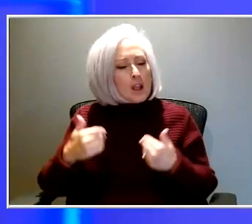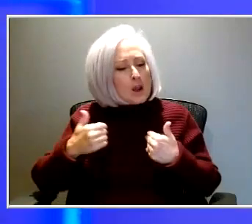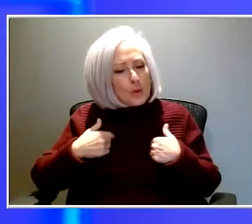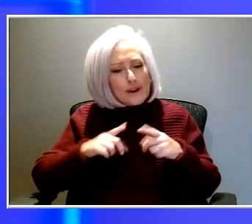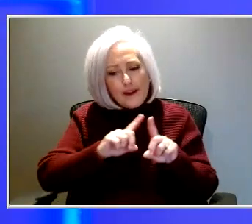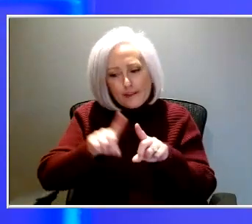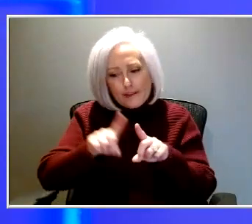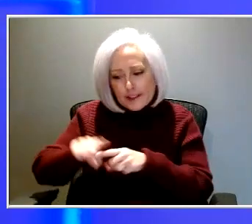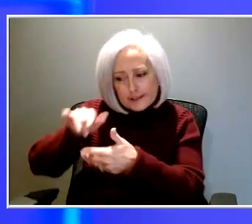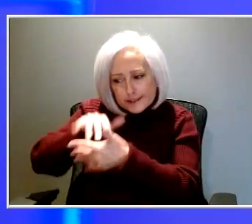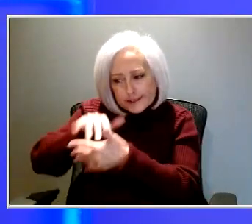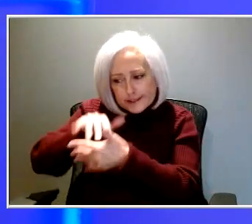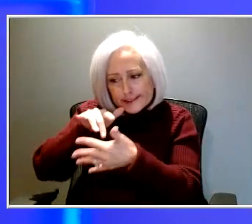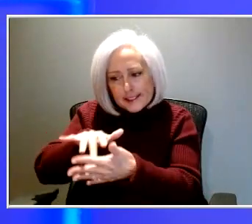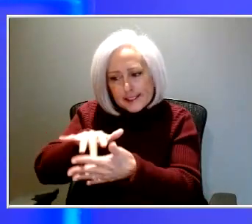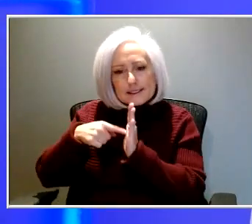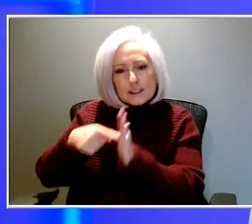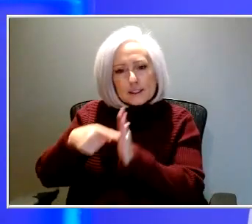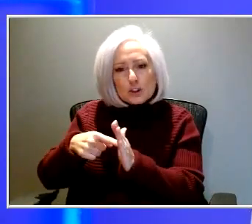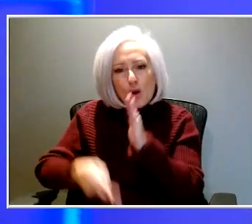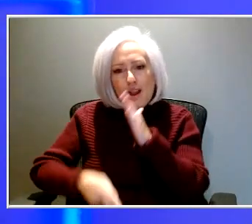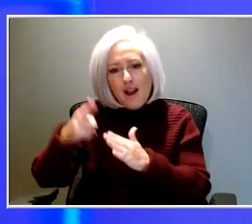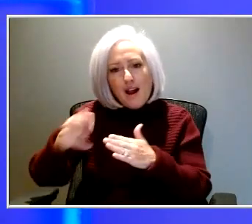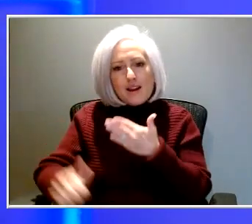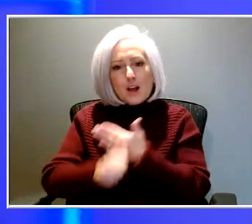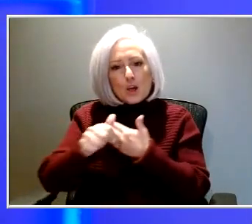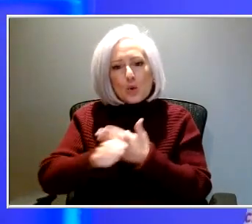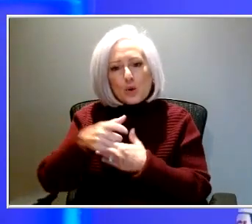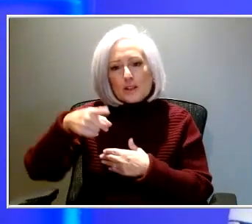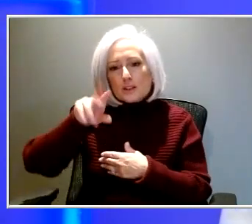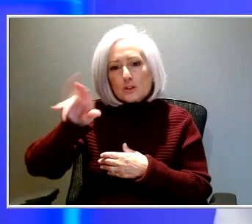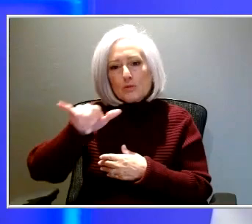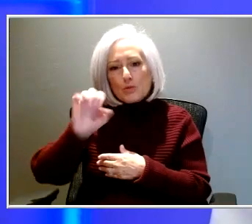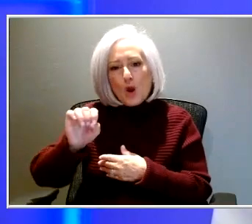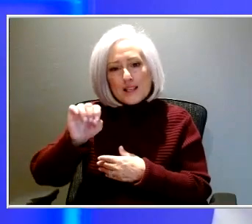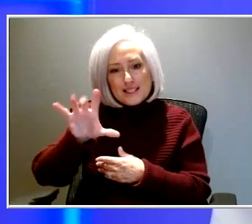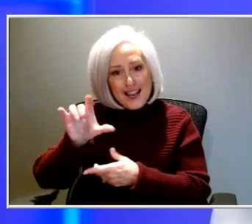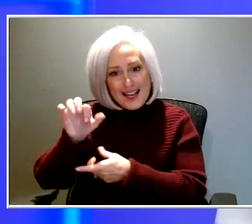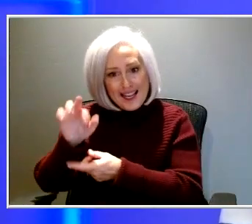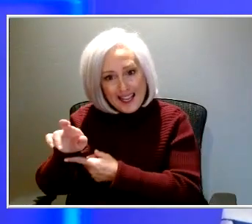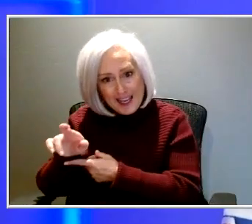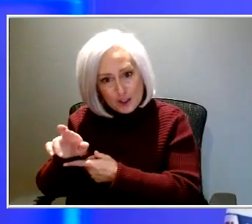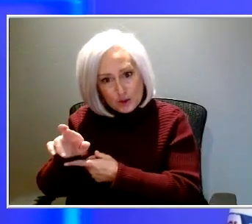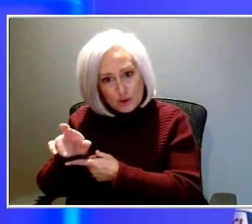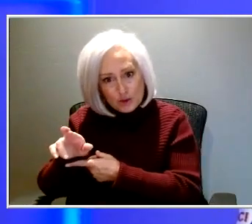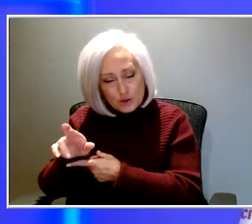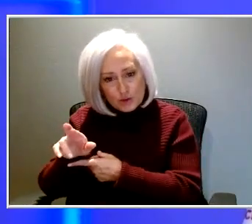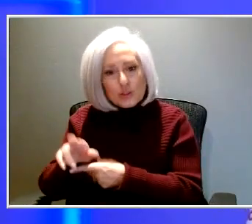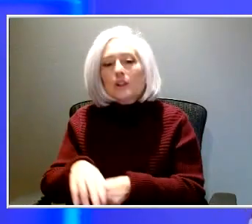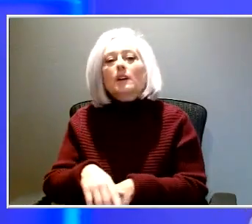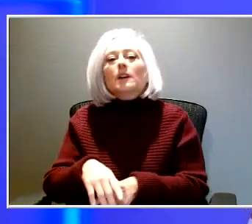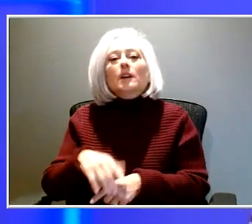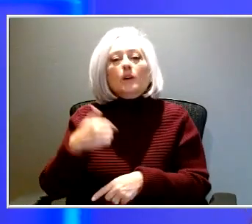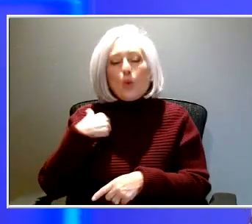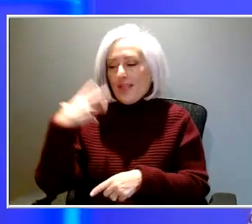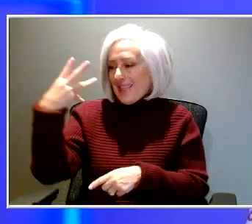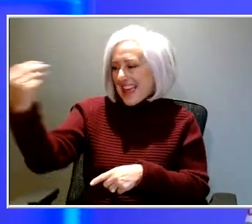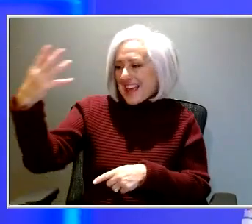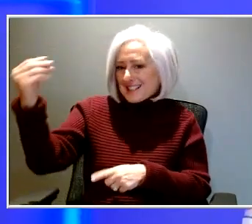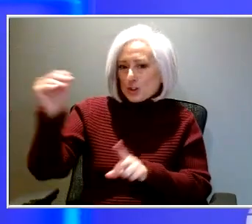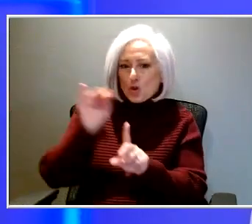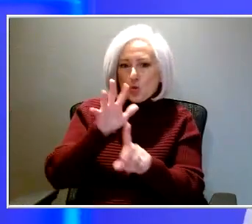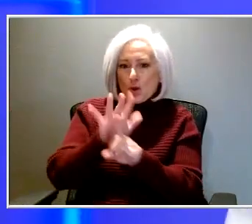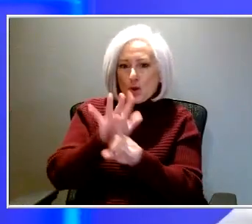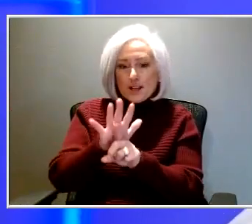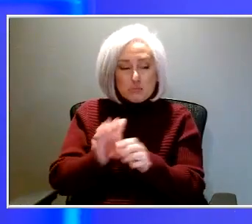say, high-risk prostate cancer, that there's a clinical trial that compared just getting the external radiation, which is what most patients get